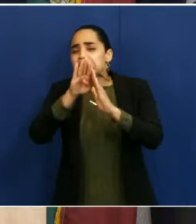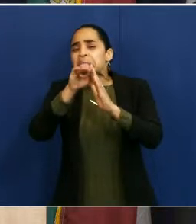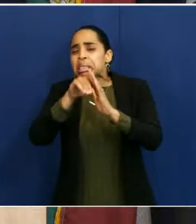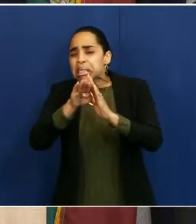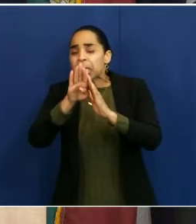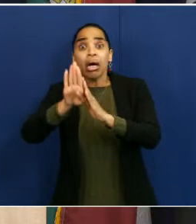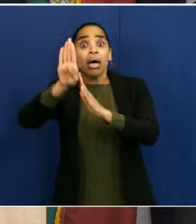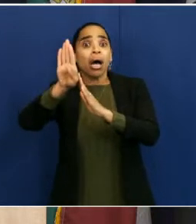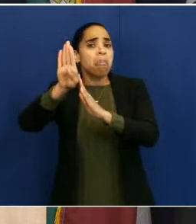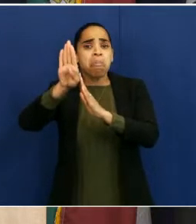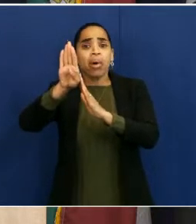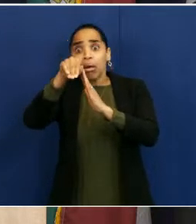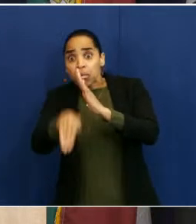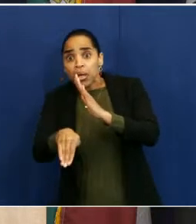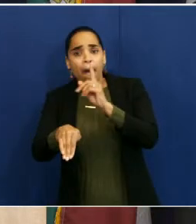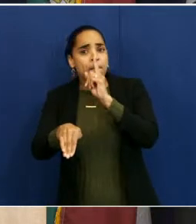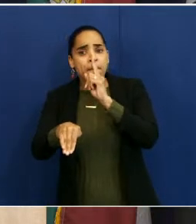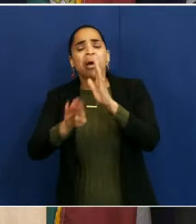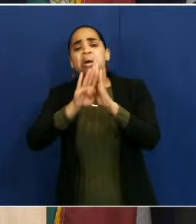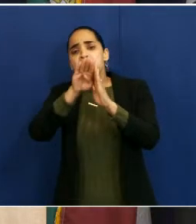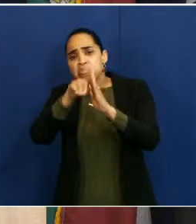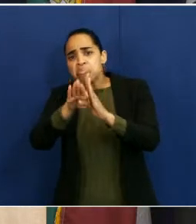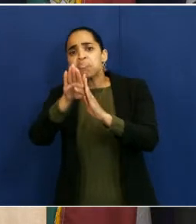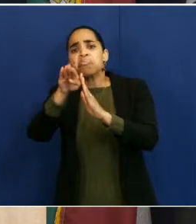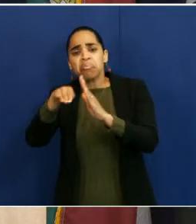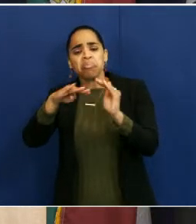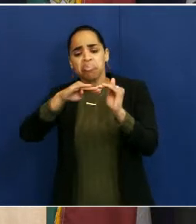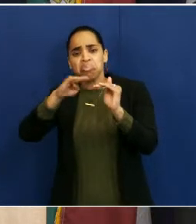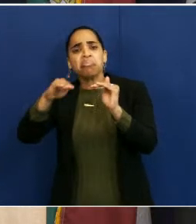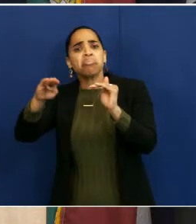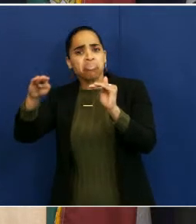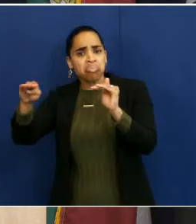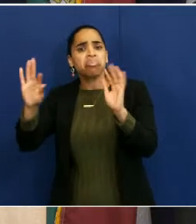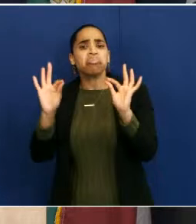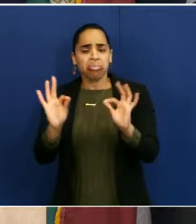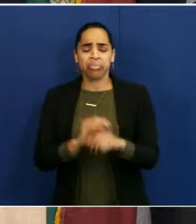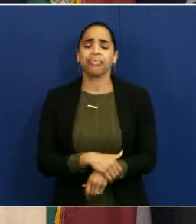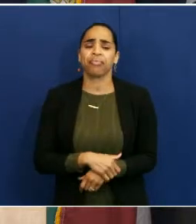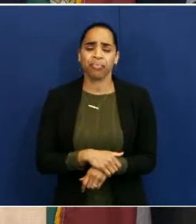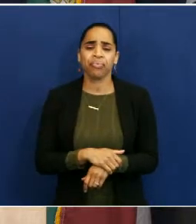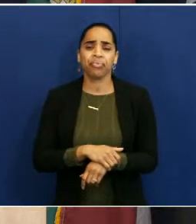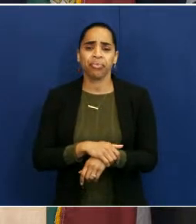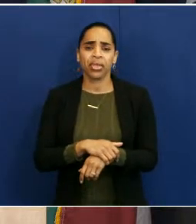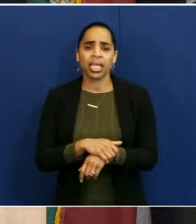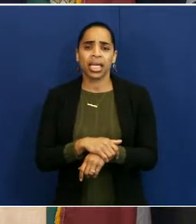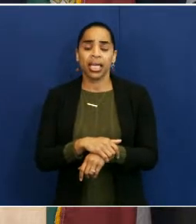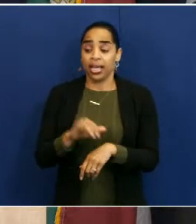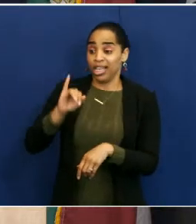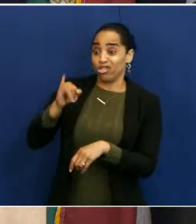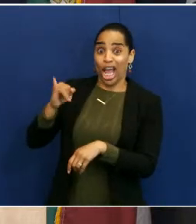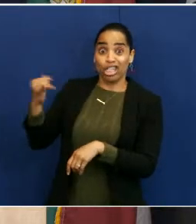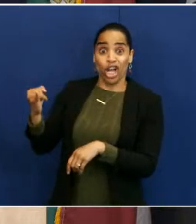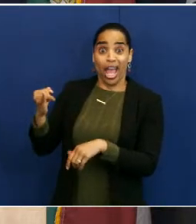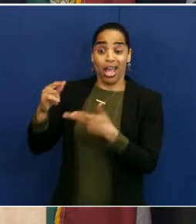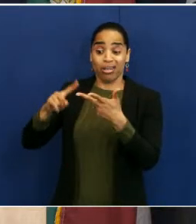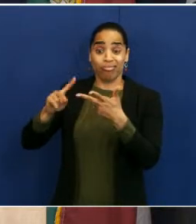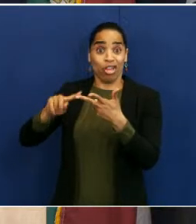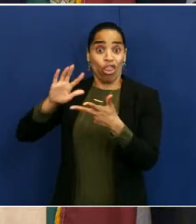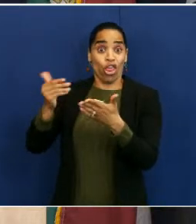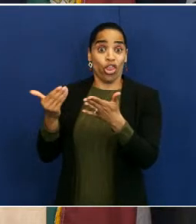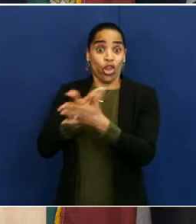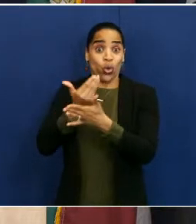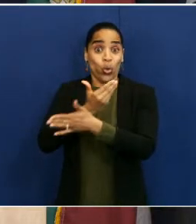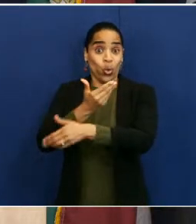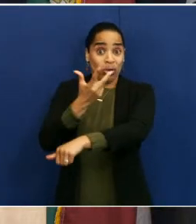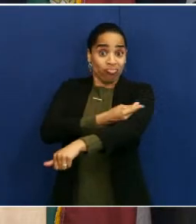past few weeks of holding relatively stable. We don't know any news on J&J. We could happen into this week,